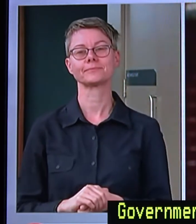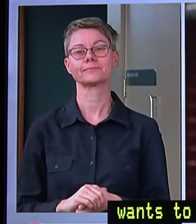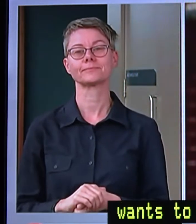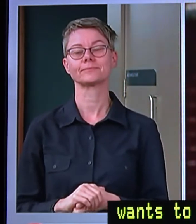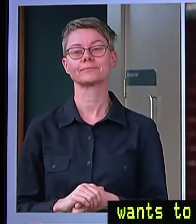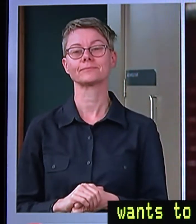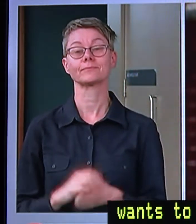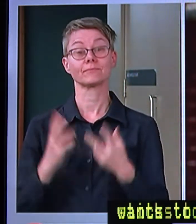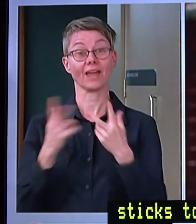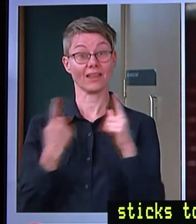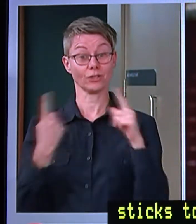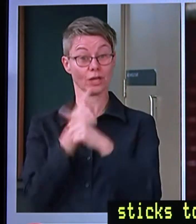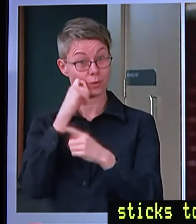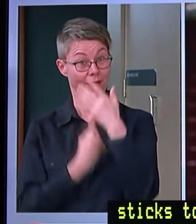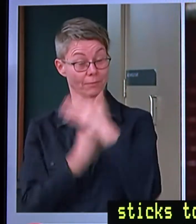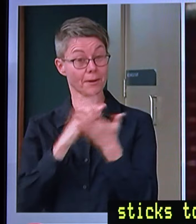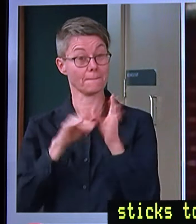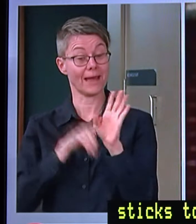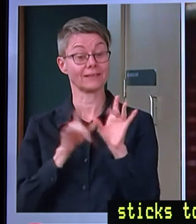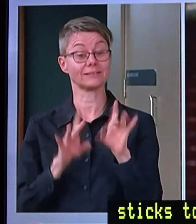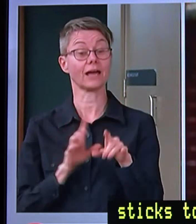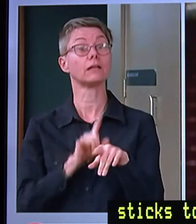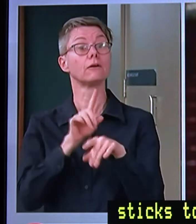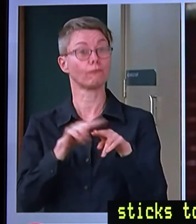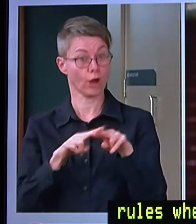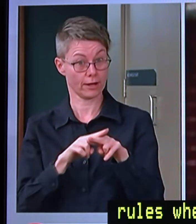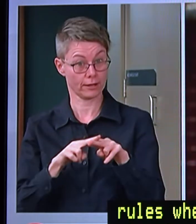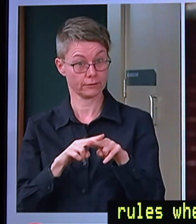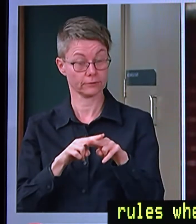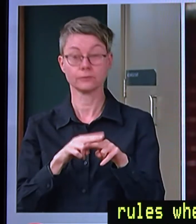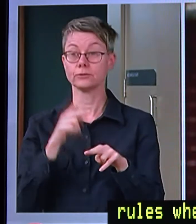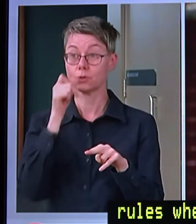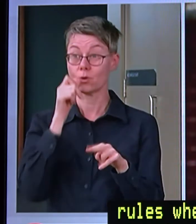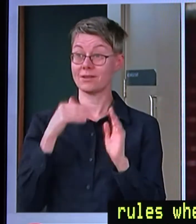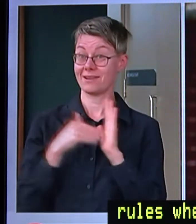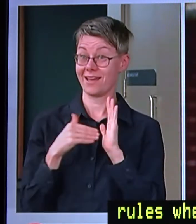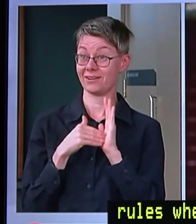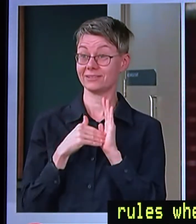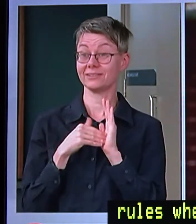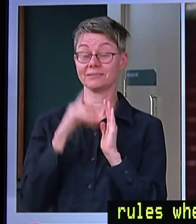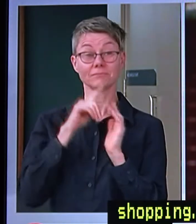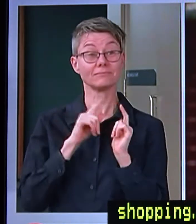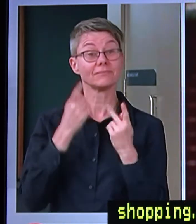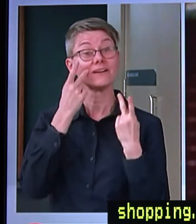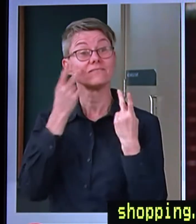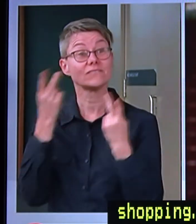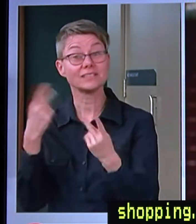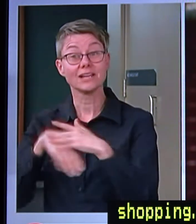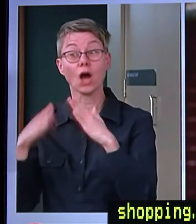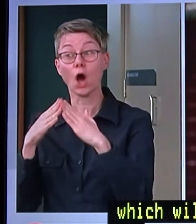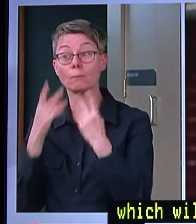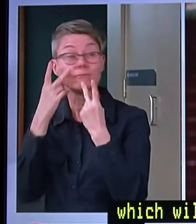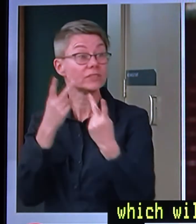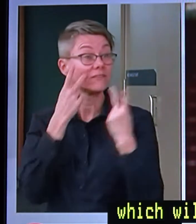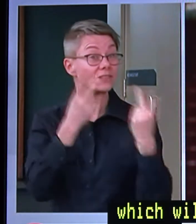shopping. The third change in May, which will commence from Friday, is, as you know, we've currently not allowed people to go